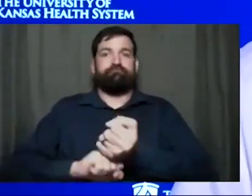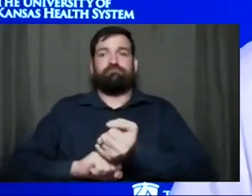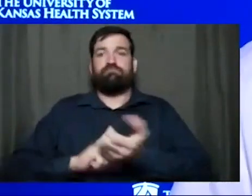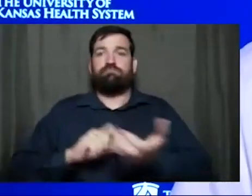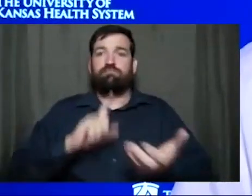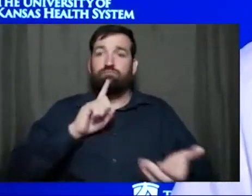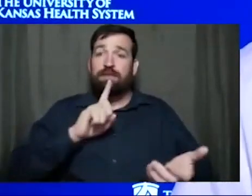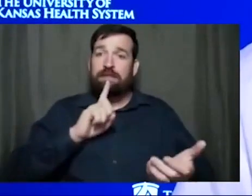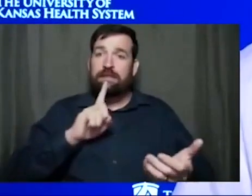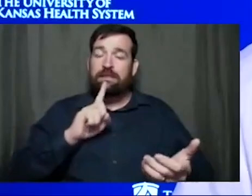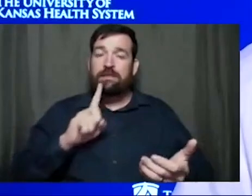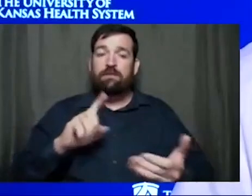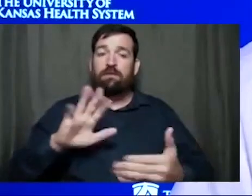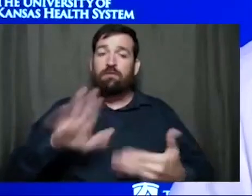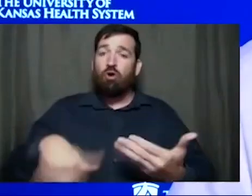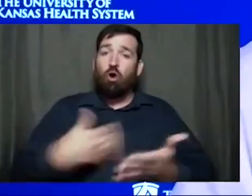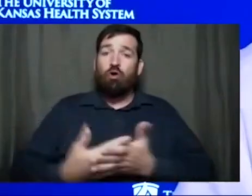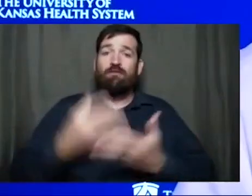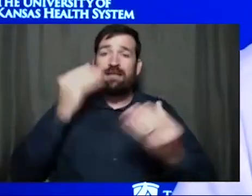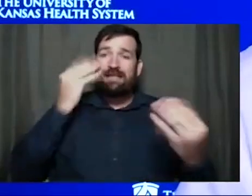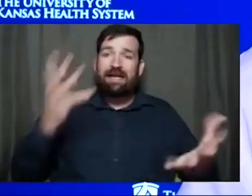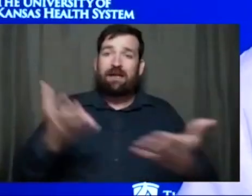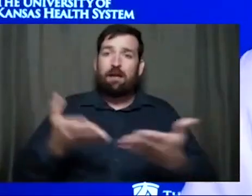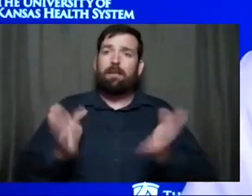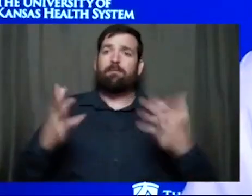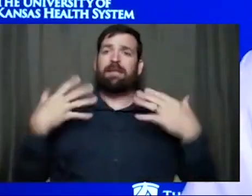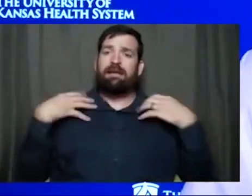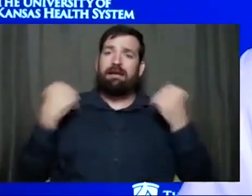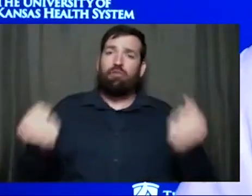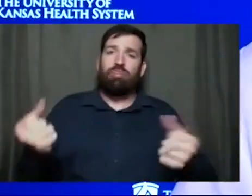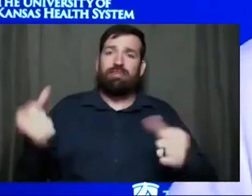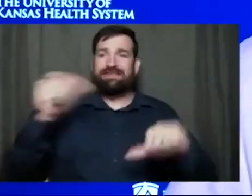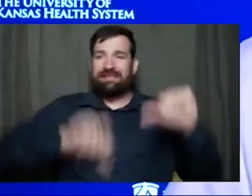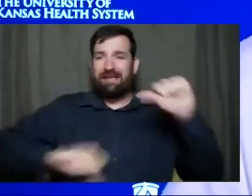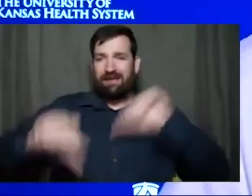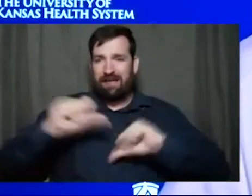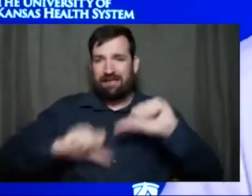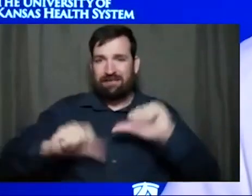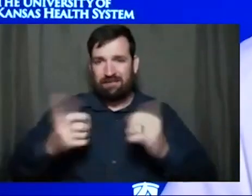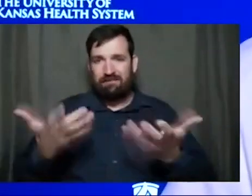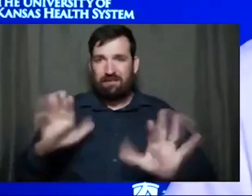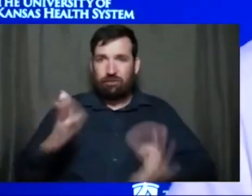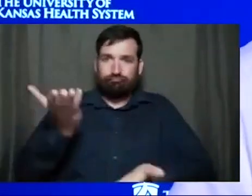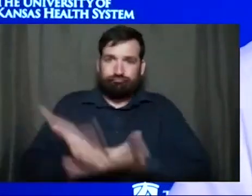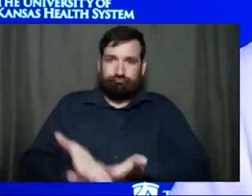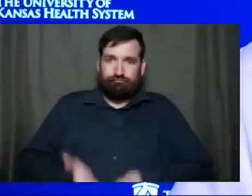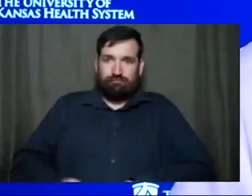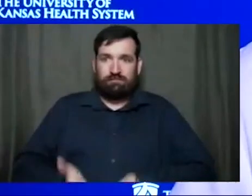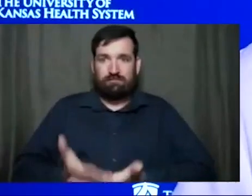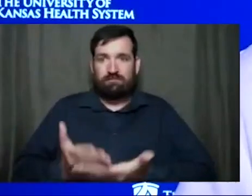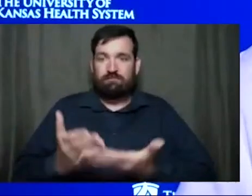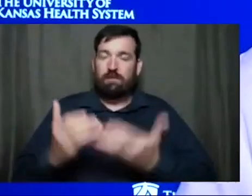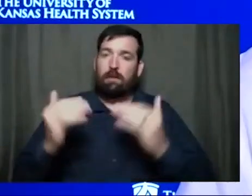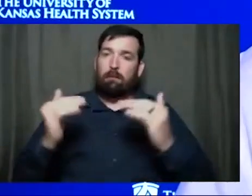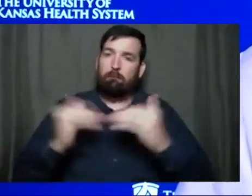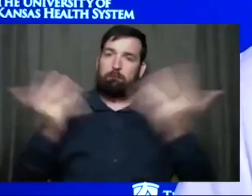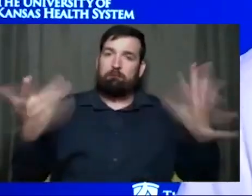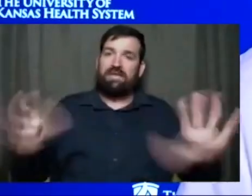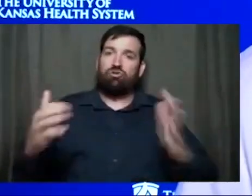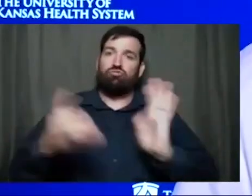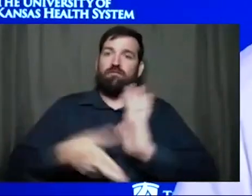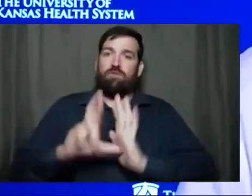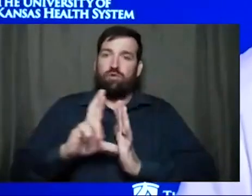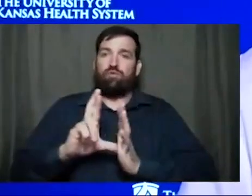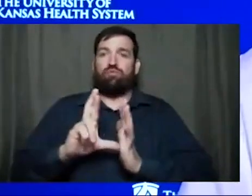of that data, that public health and medical science that is supported by accurate peer-reviewed data to support the